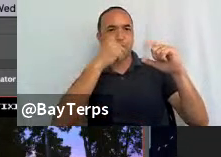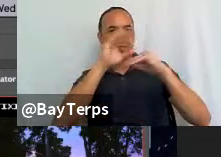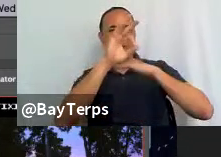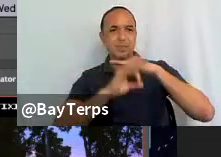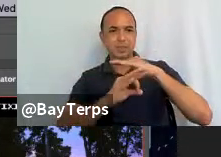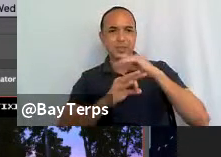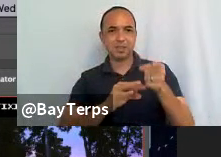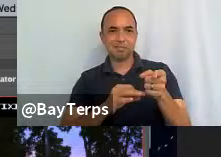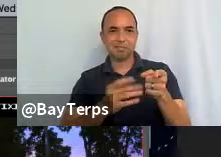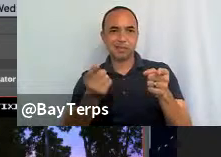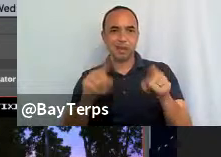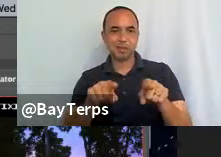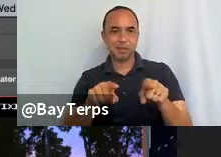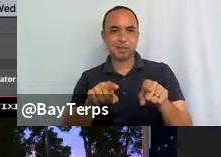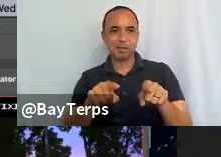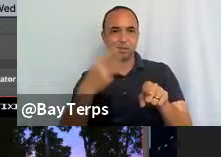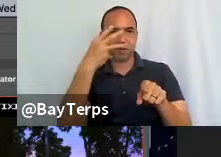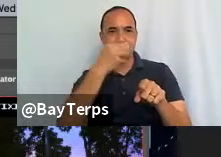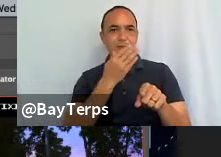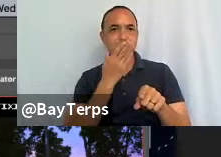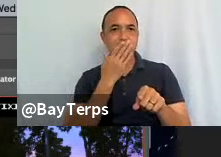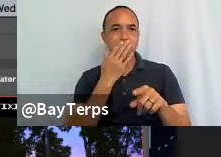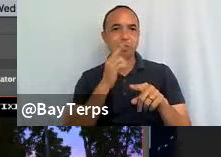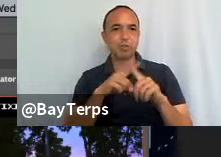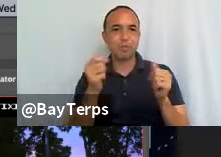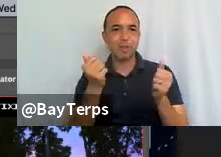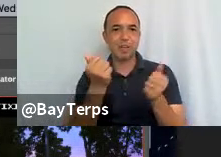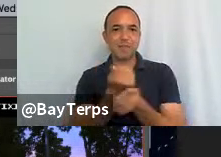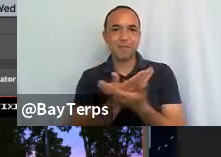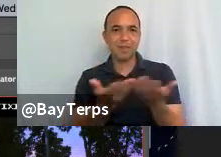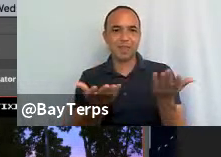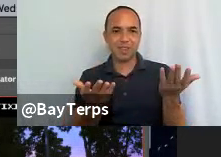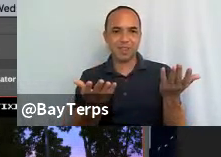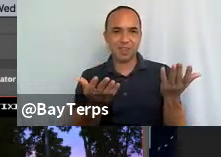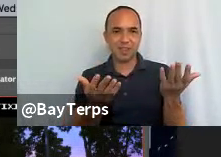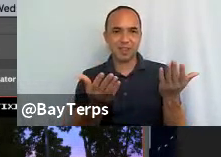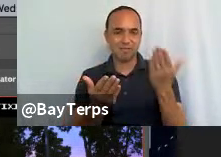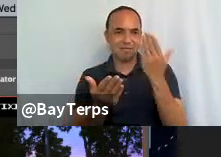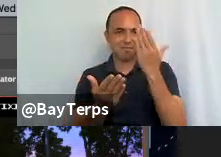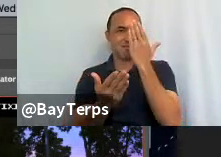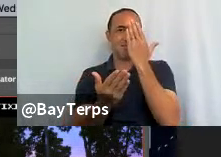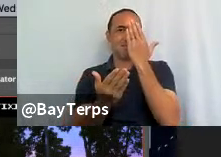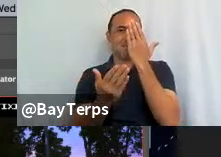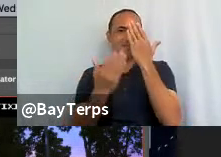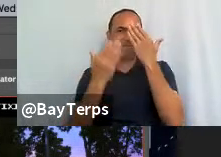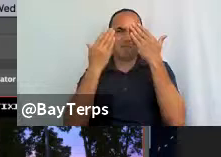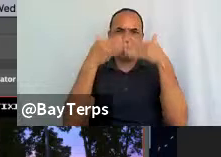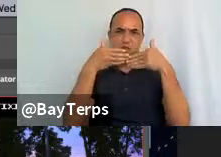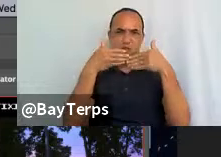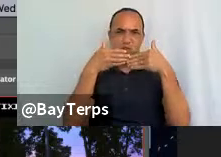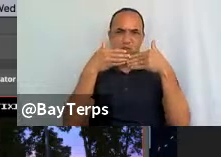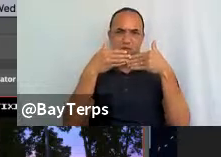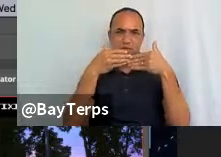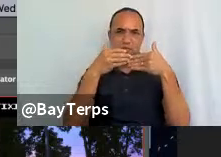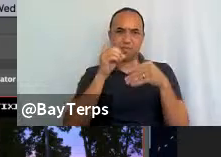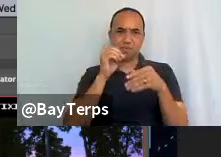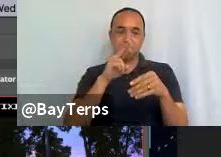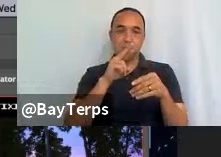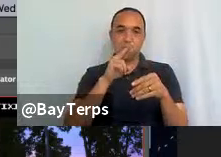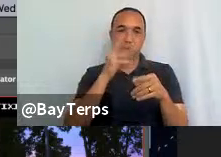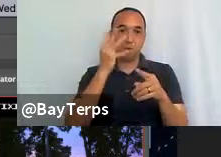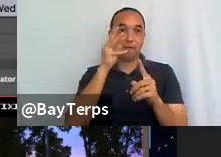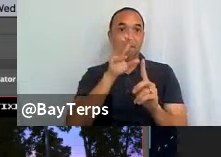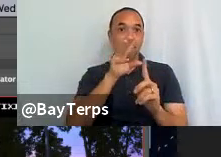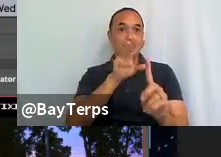get the gorgeous colors, but everything else is extremely dark, or you focus on